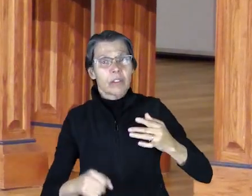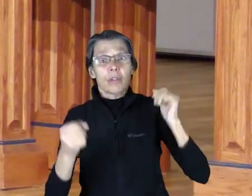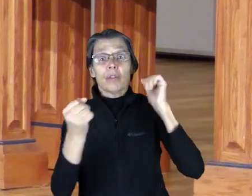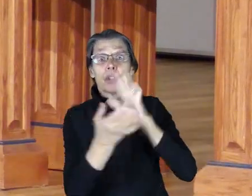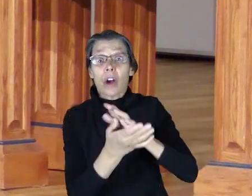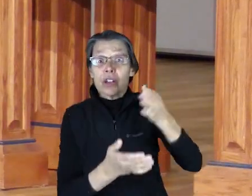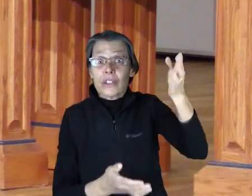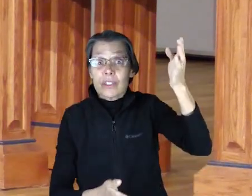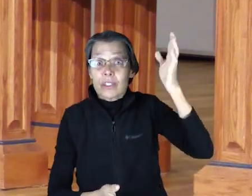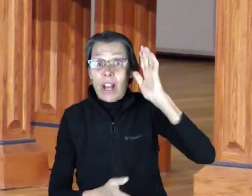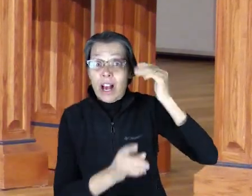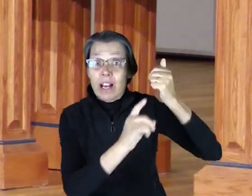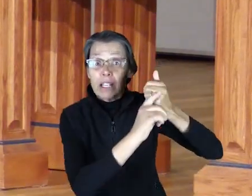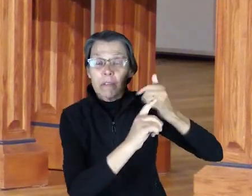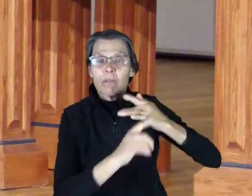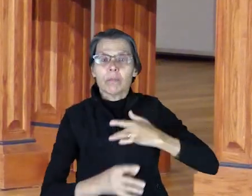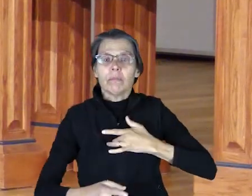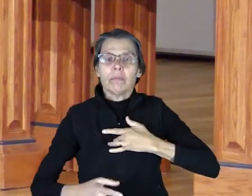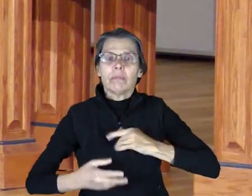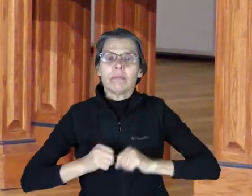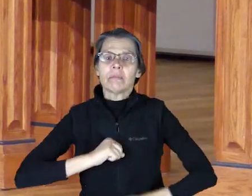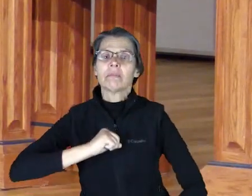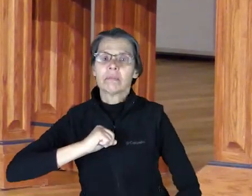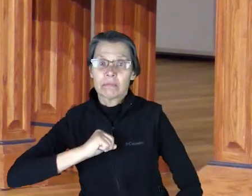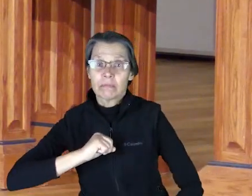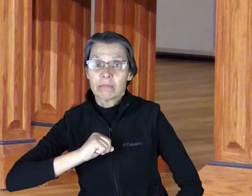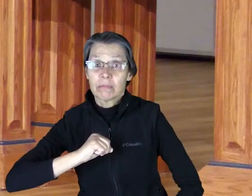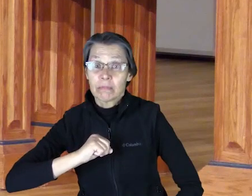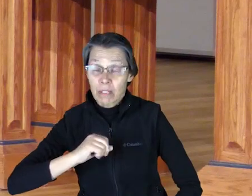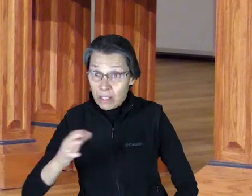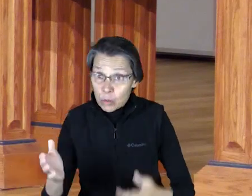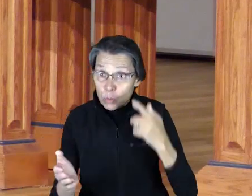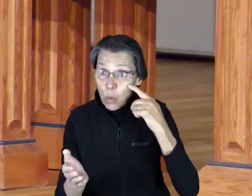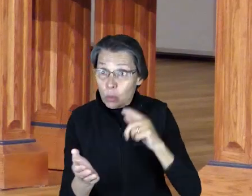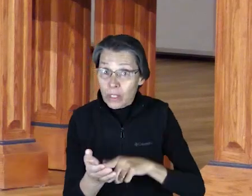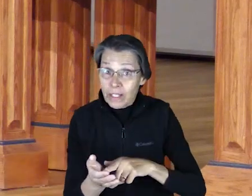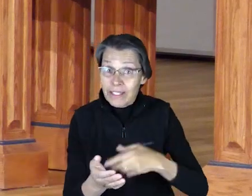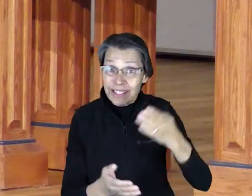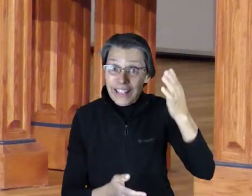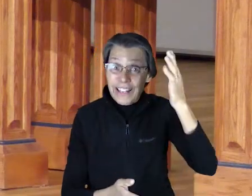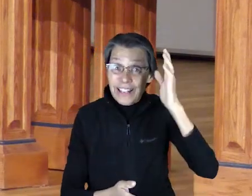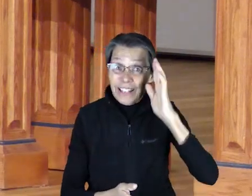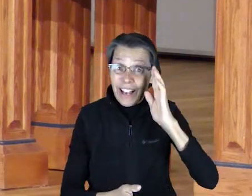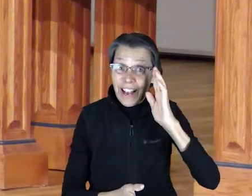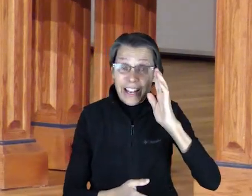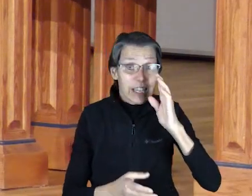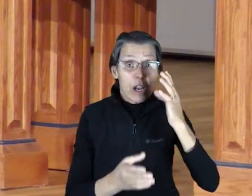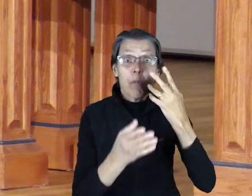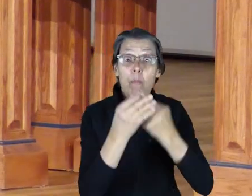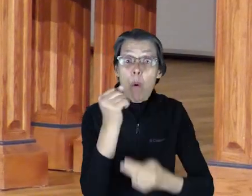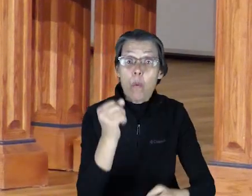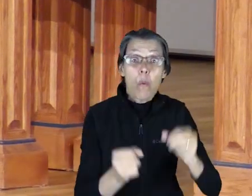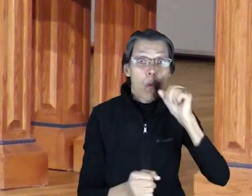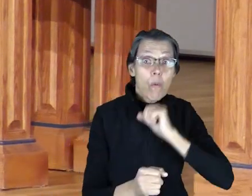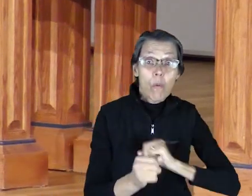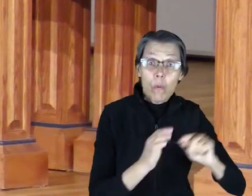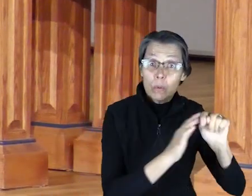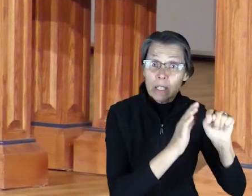Are you picking up with me on this? That what God is interested in the Old and the New Testament are where our hearts